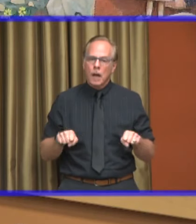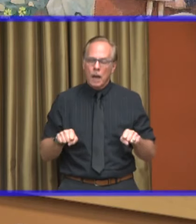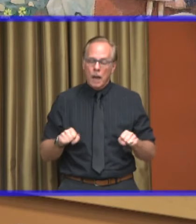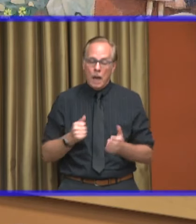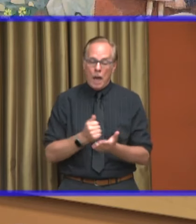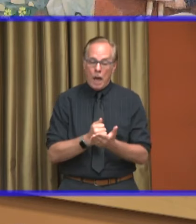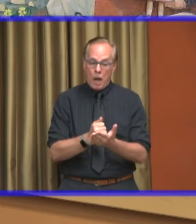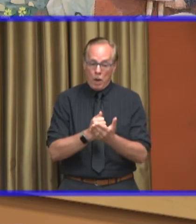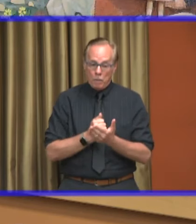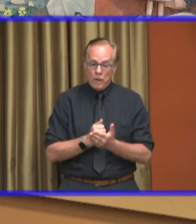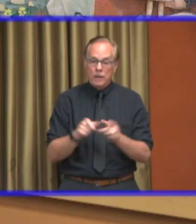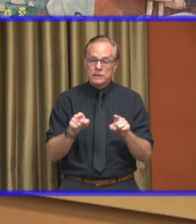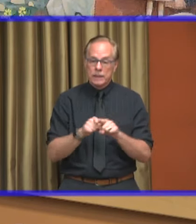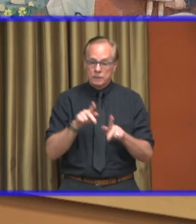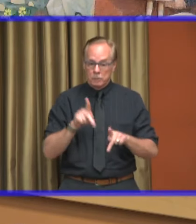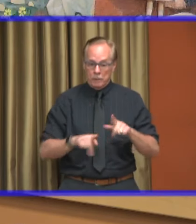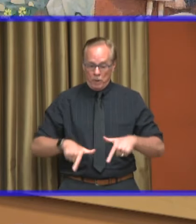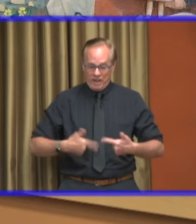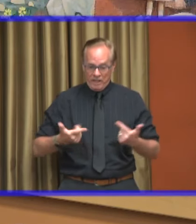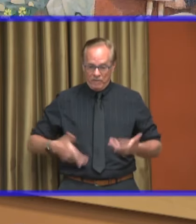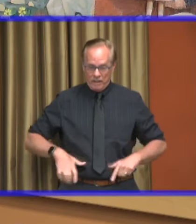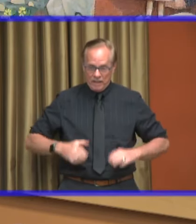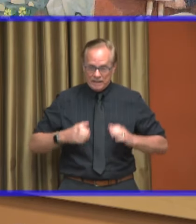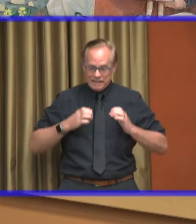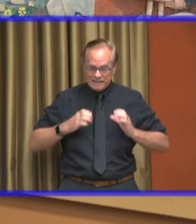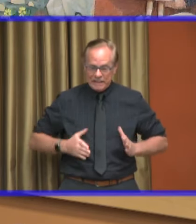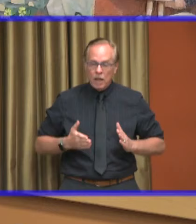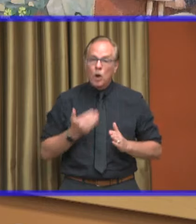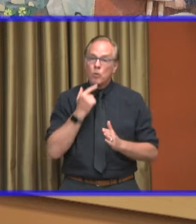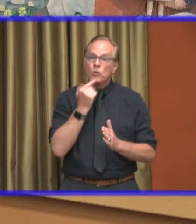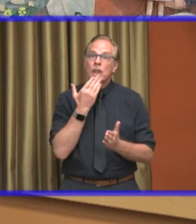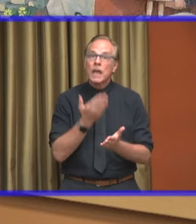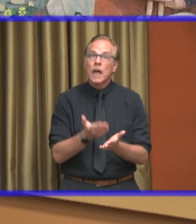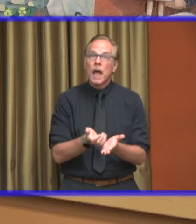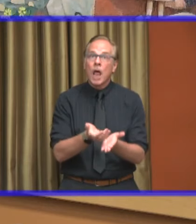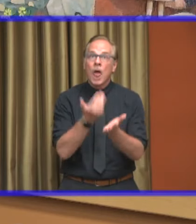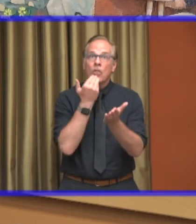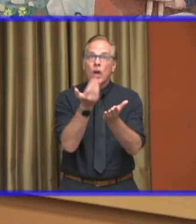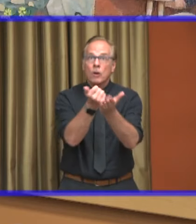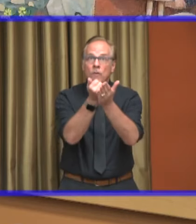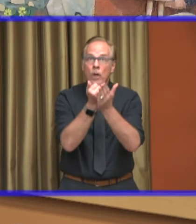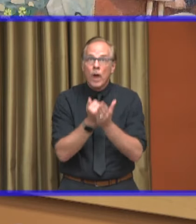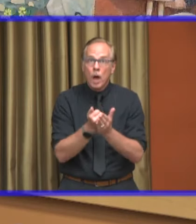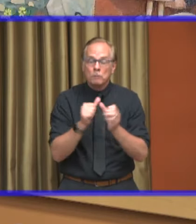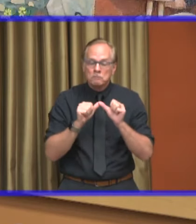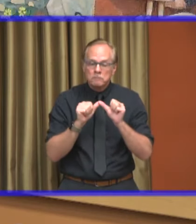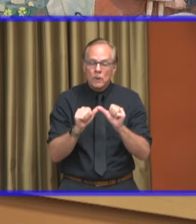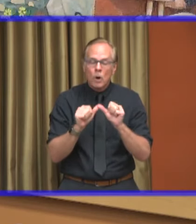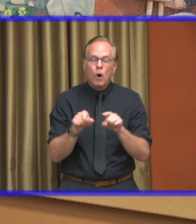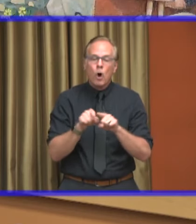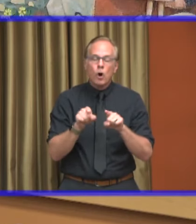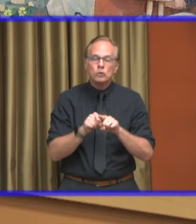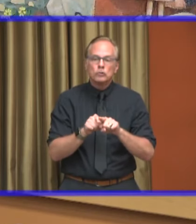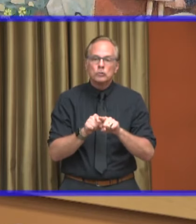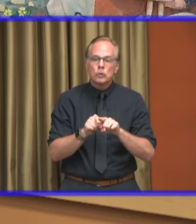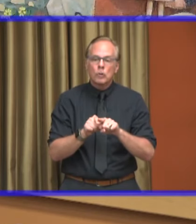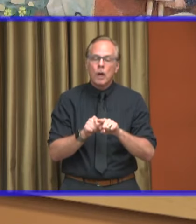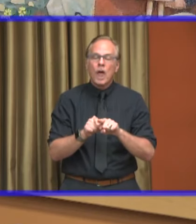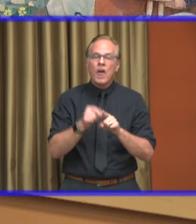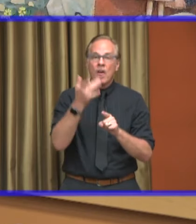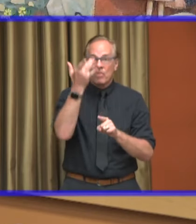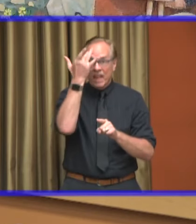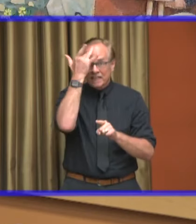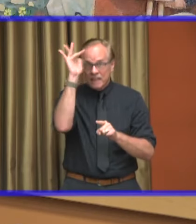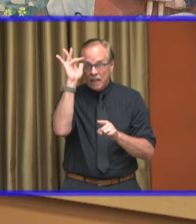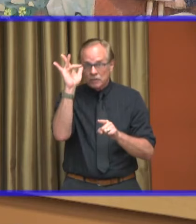help us as a citizenry. And so we thank you for the help that you've given, that you will continue to give. We thank you for the wisdom that you grant.